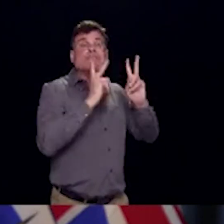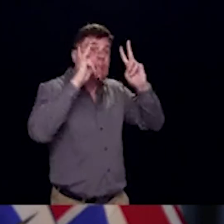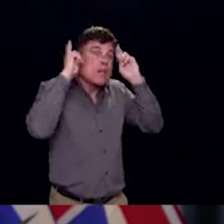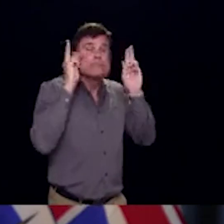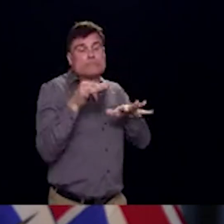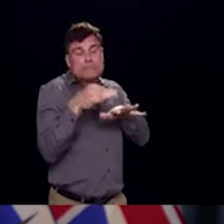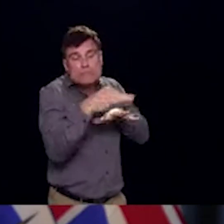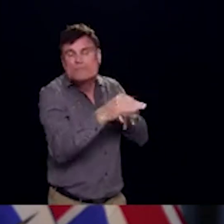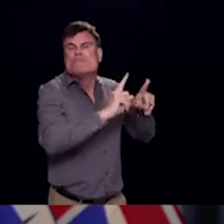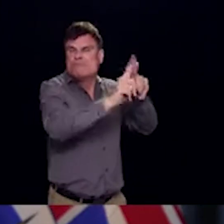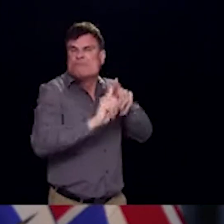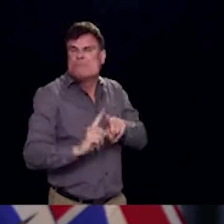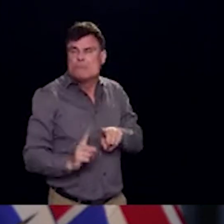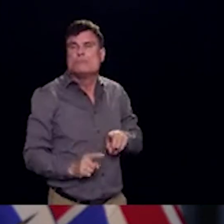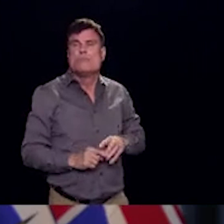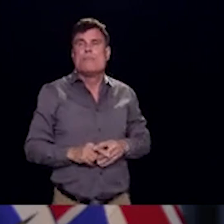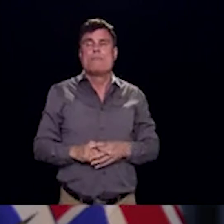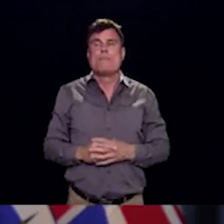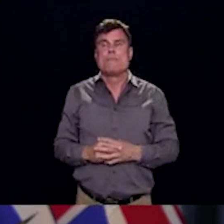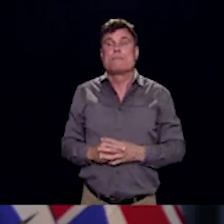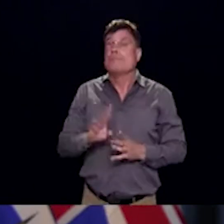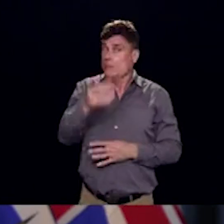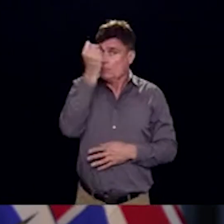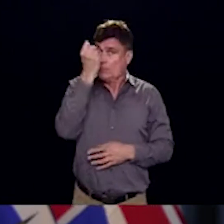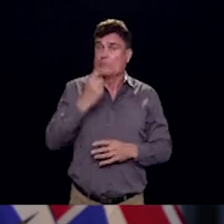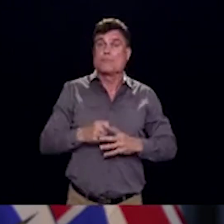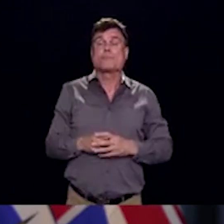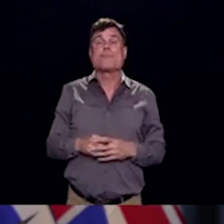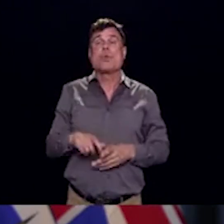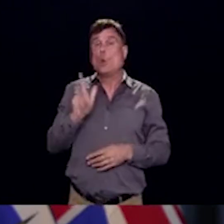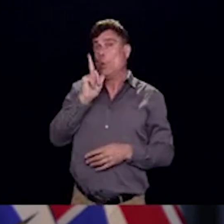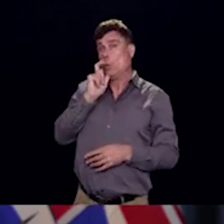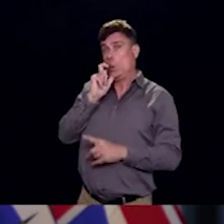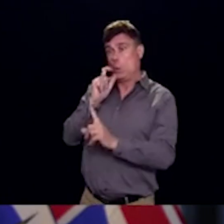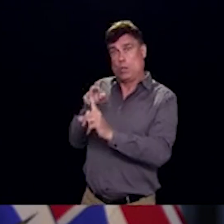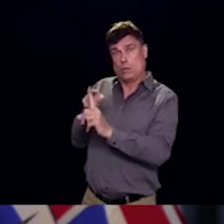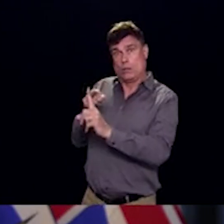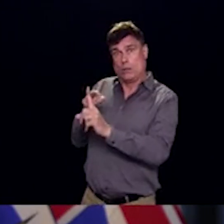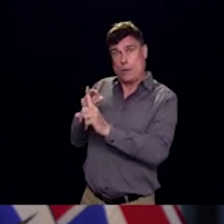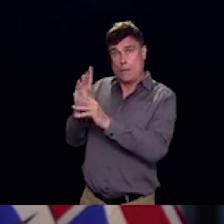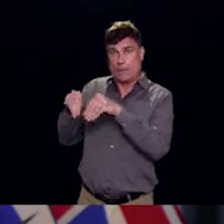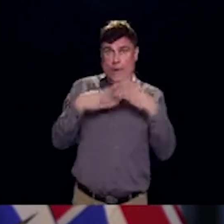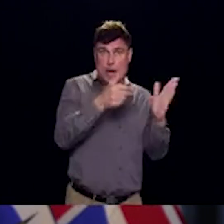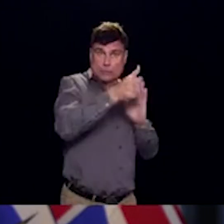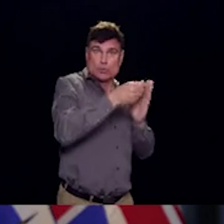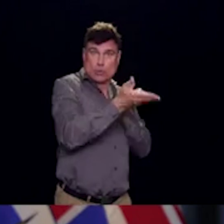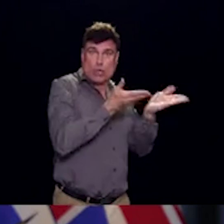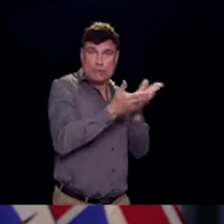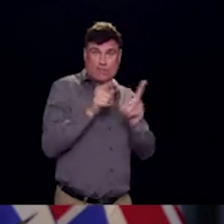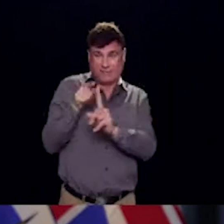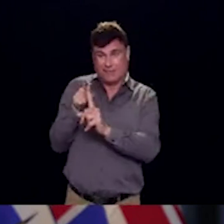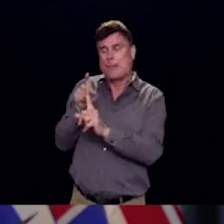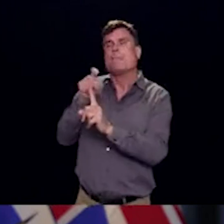ensuring that the names of each person that they're contacted is kept in case of an outbreak. So these guidelines have